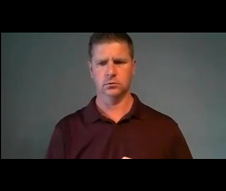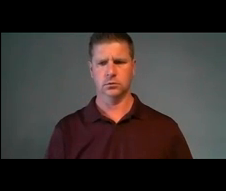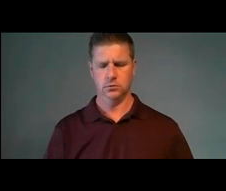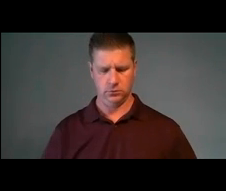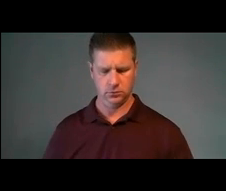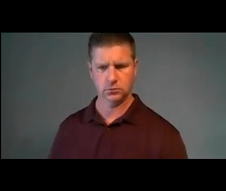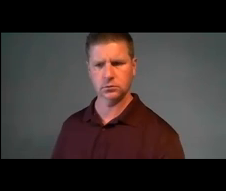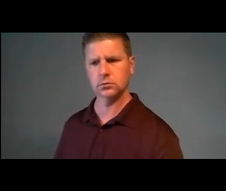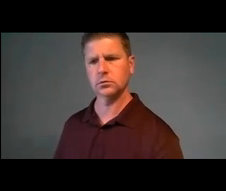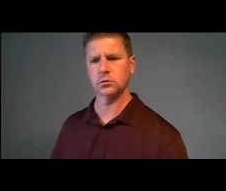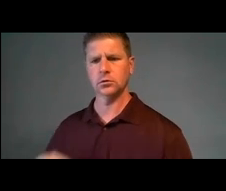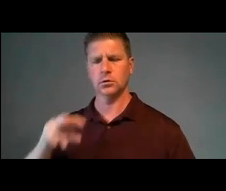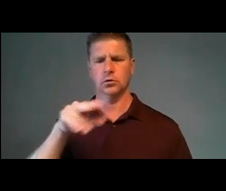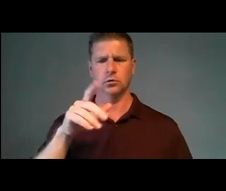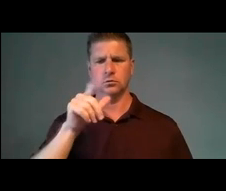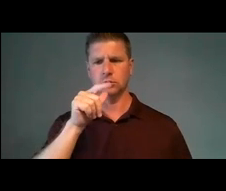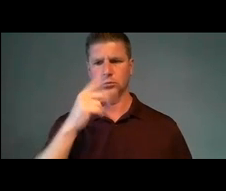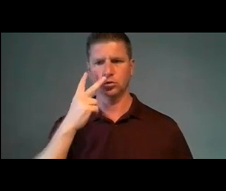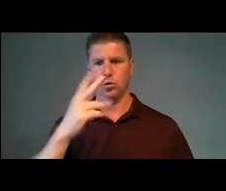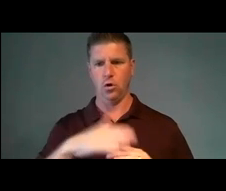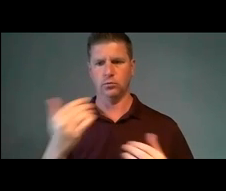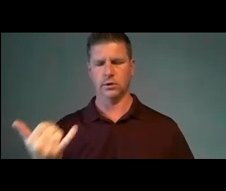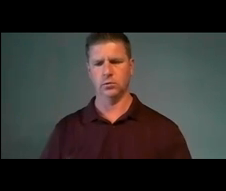I'm looking who is on.